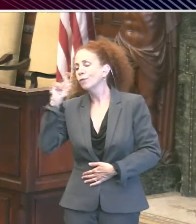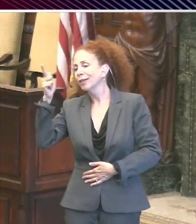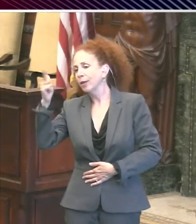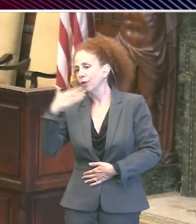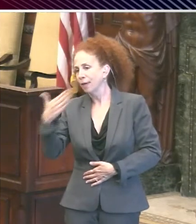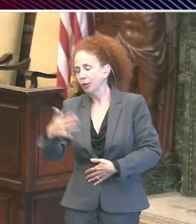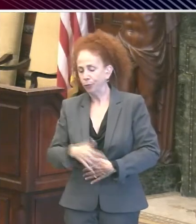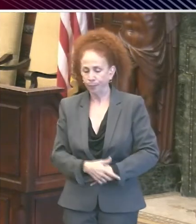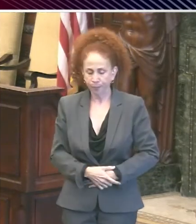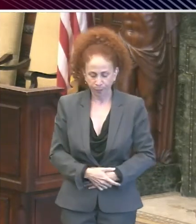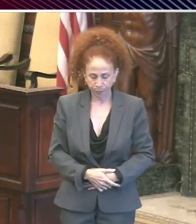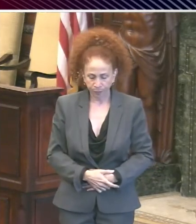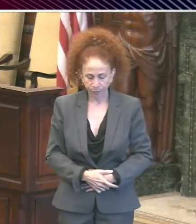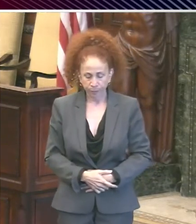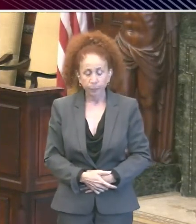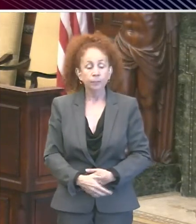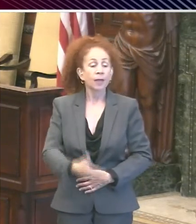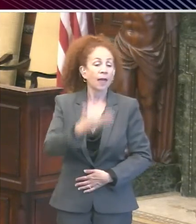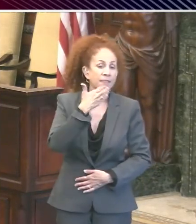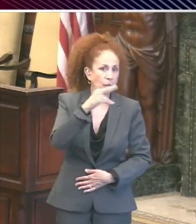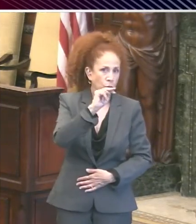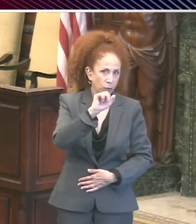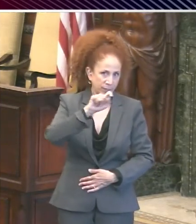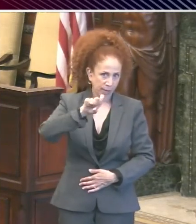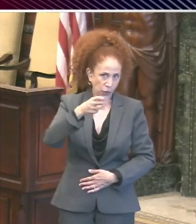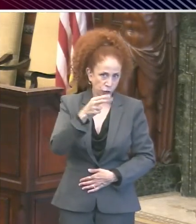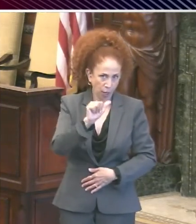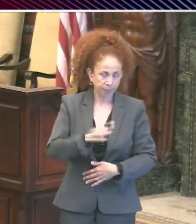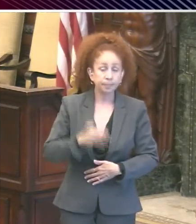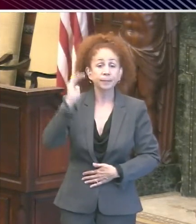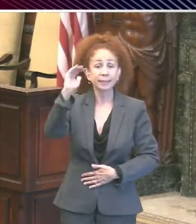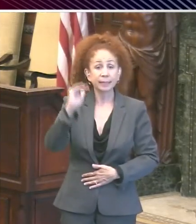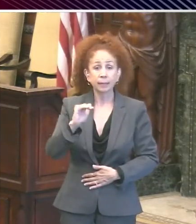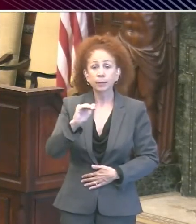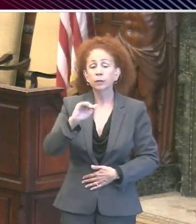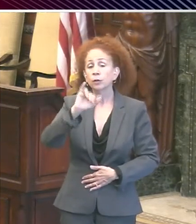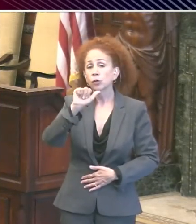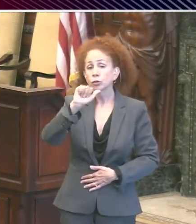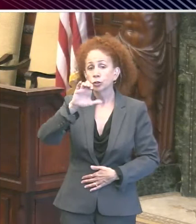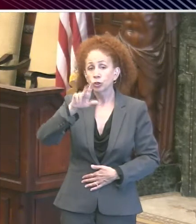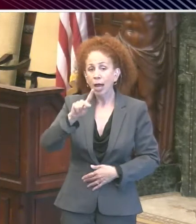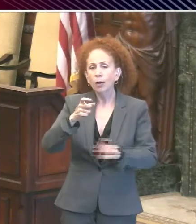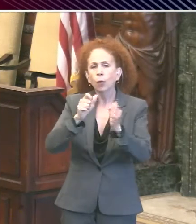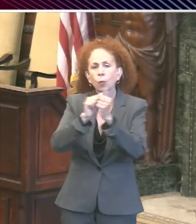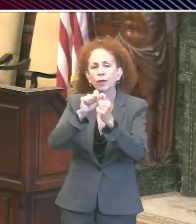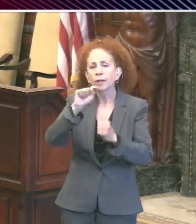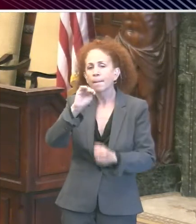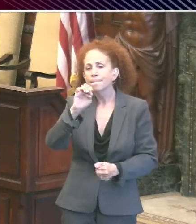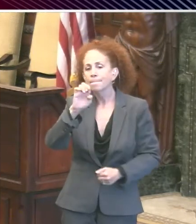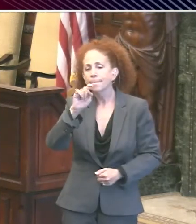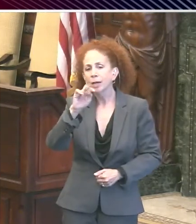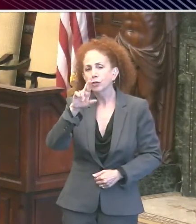much. Okay. Thank you, Natasha. We're going to go now to Jack Tomsick with Metro.